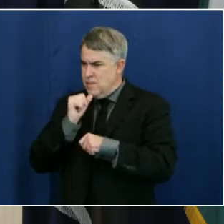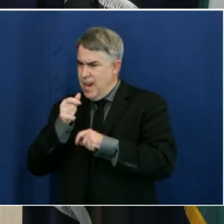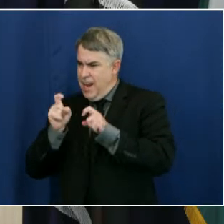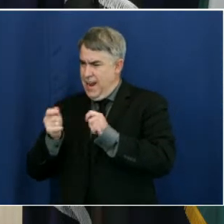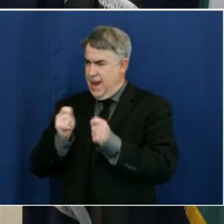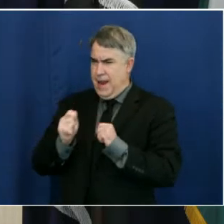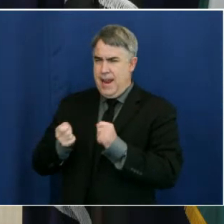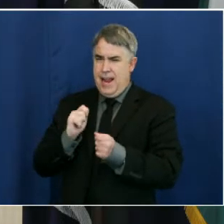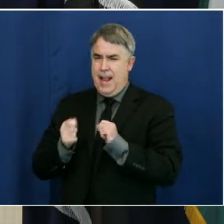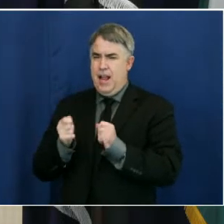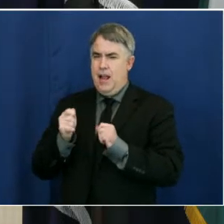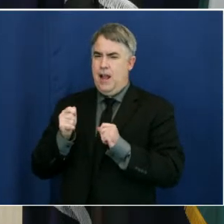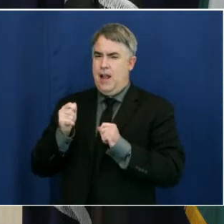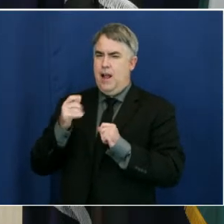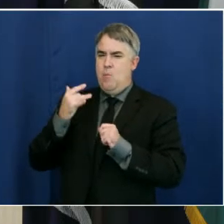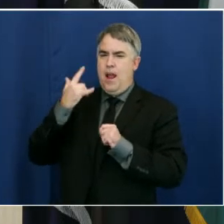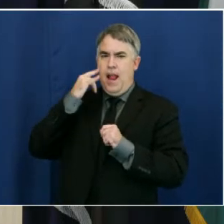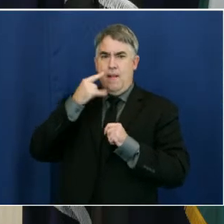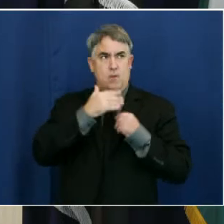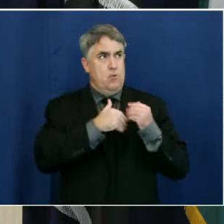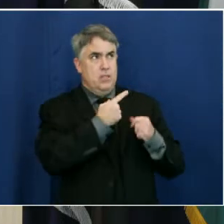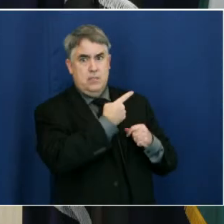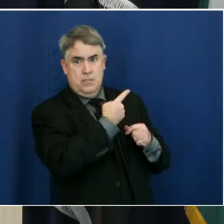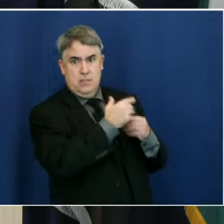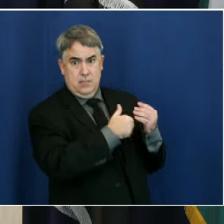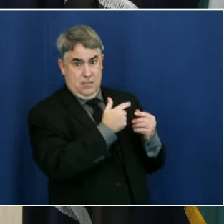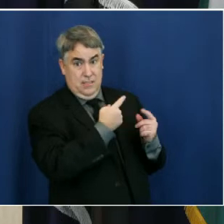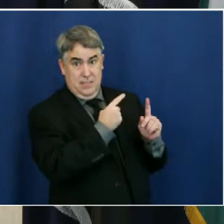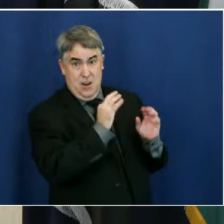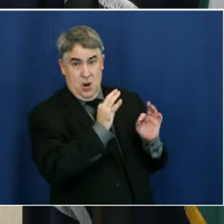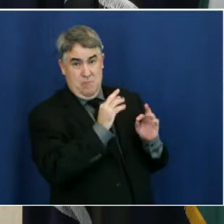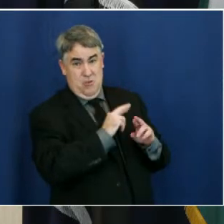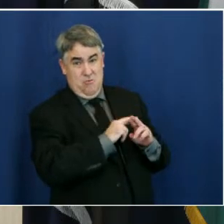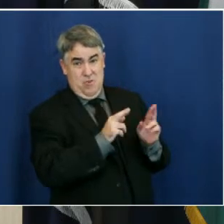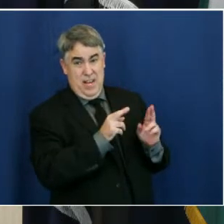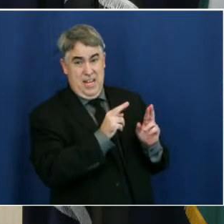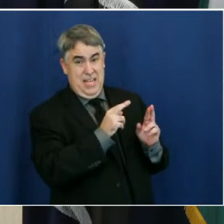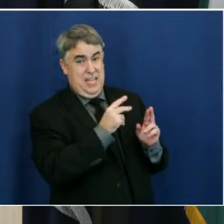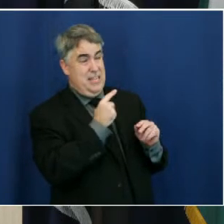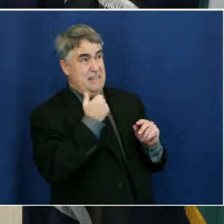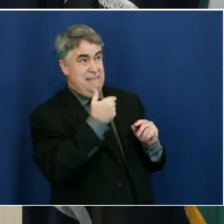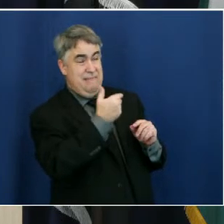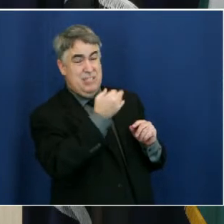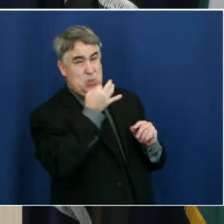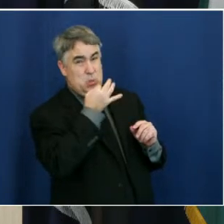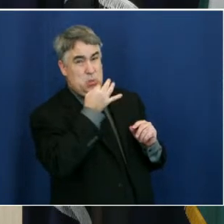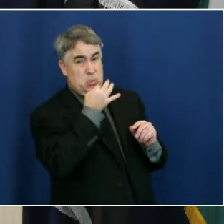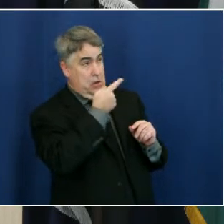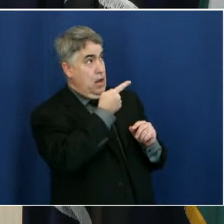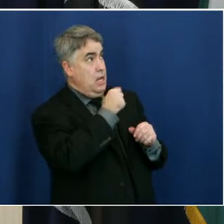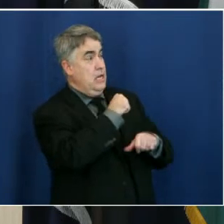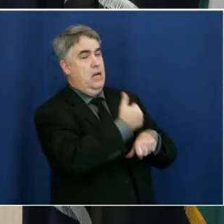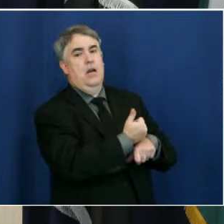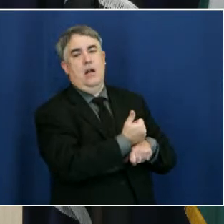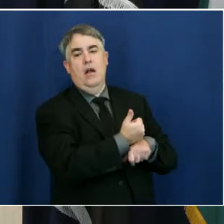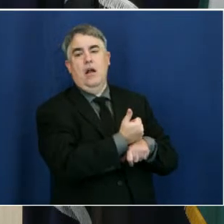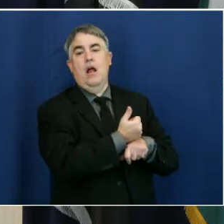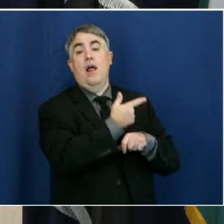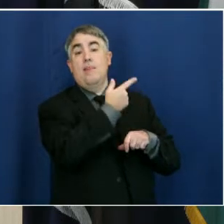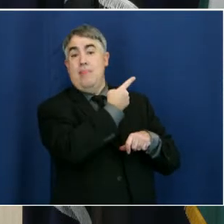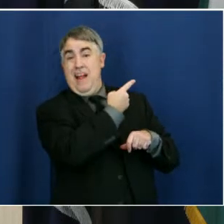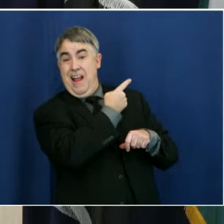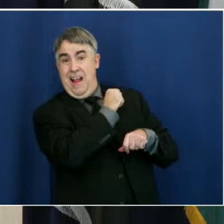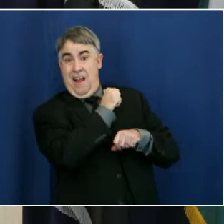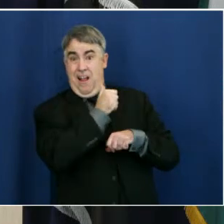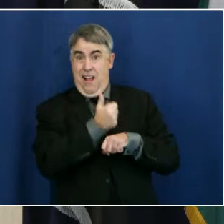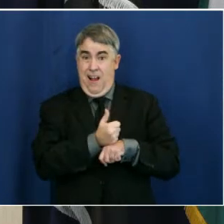out in the coming days, and so that'll be a truly integrated system where people can sign up for notifications and alerts.